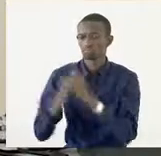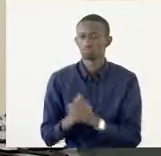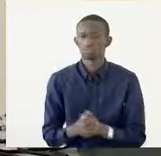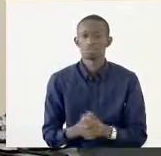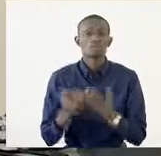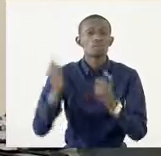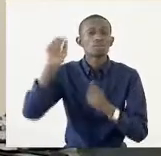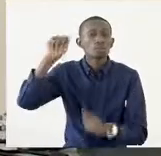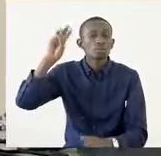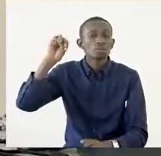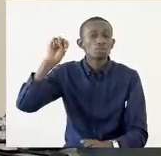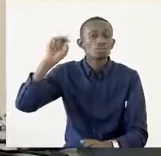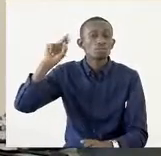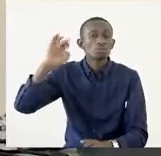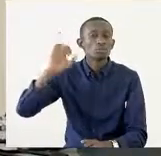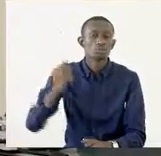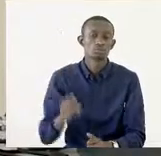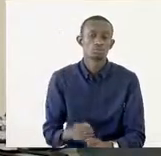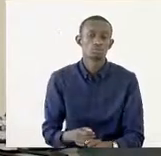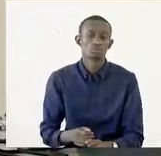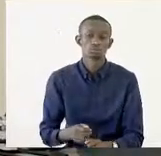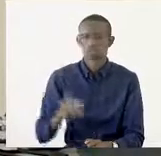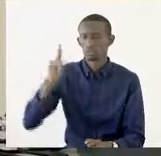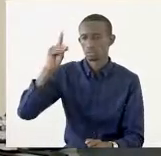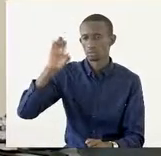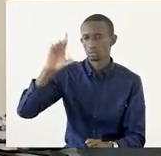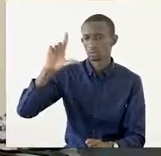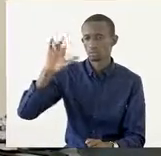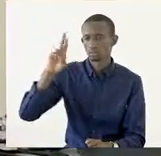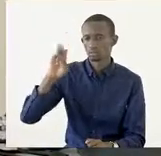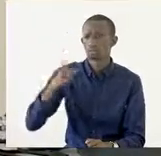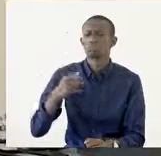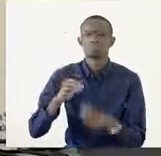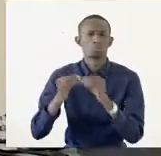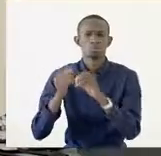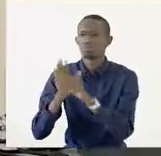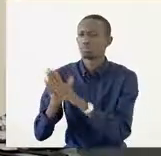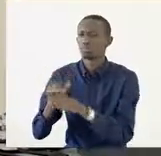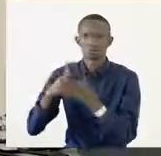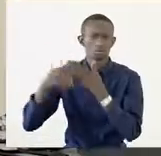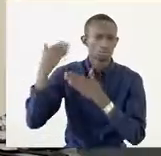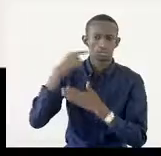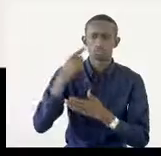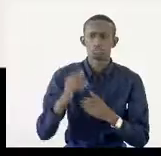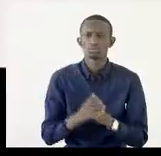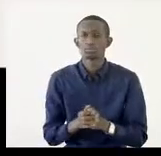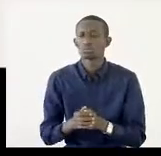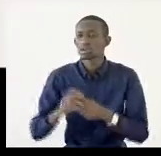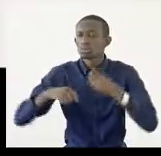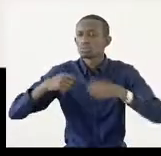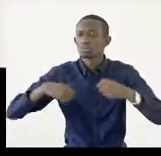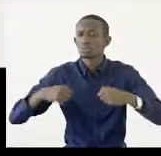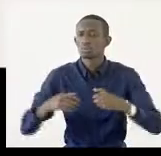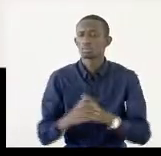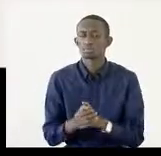ammonia derivatives. The ammonia derivatives, there are a number of reactions that we looked at. The reaction with